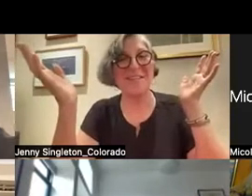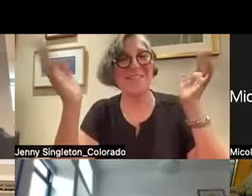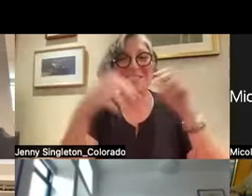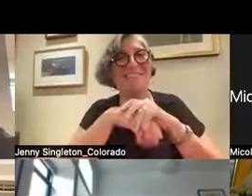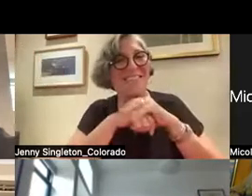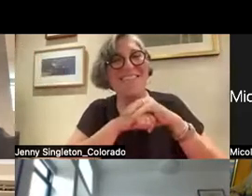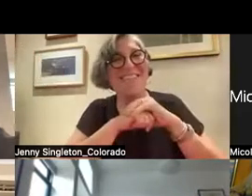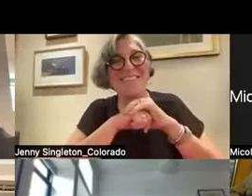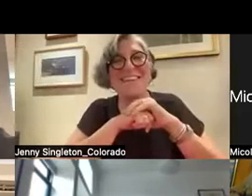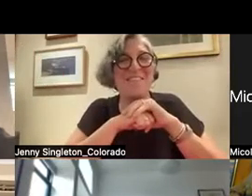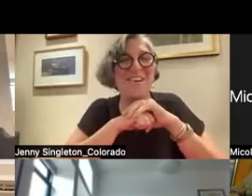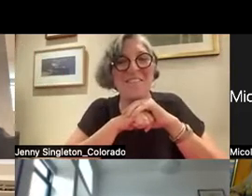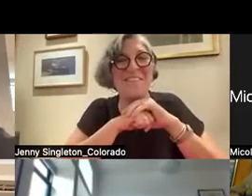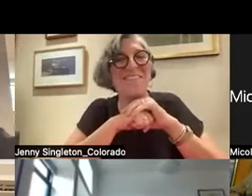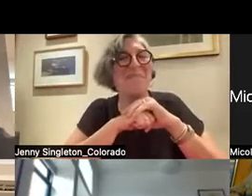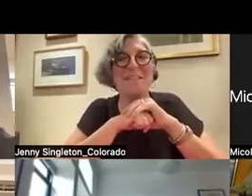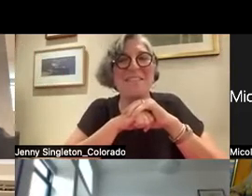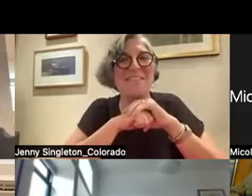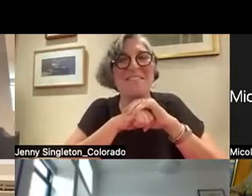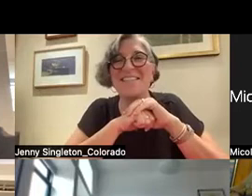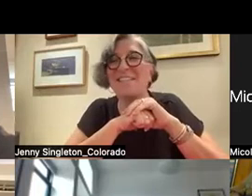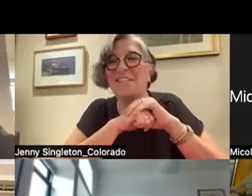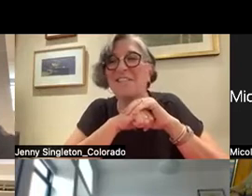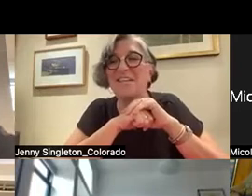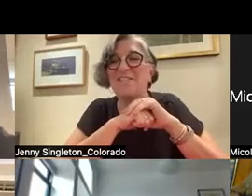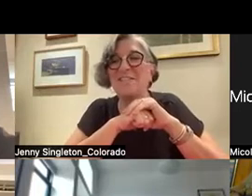whole semester on this, on all of these topics.